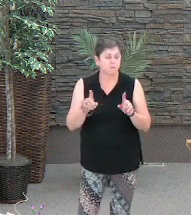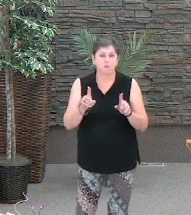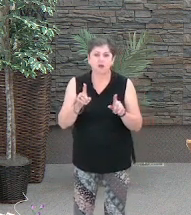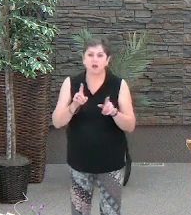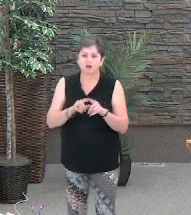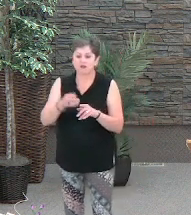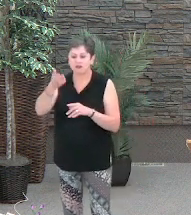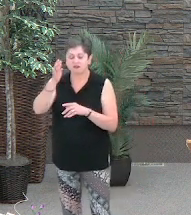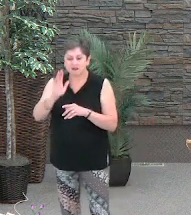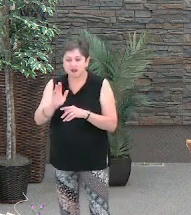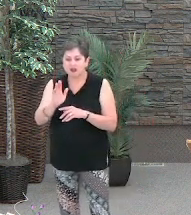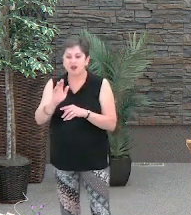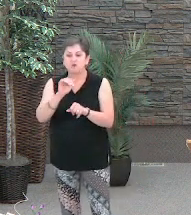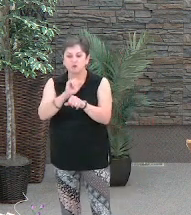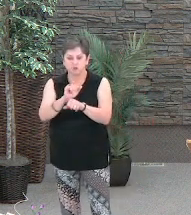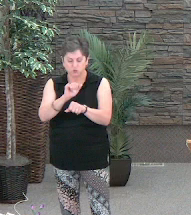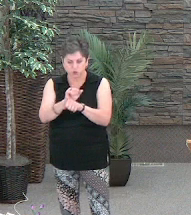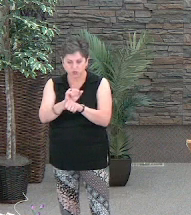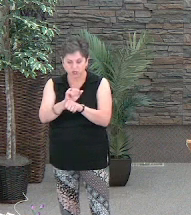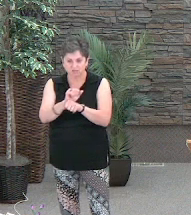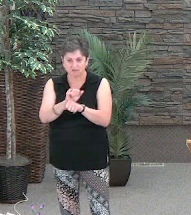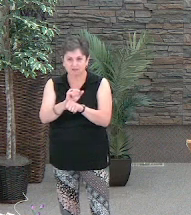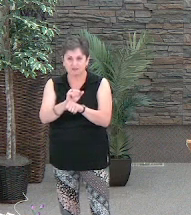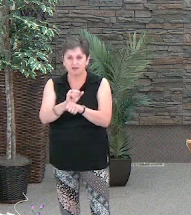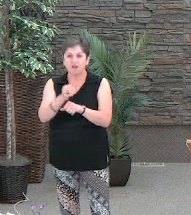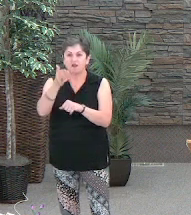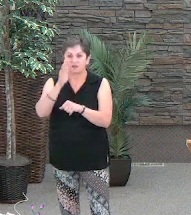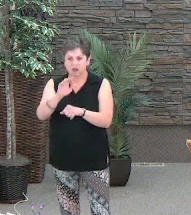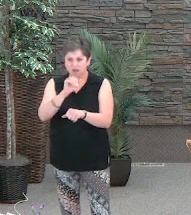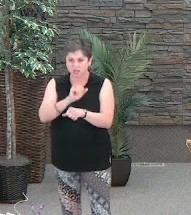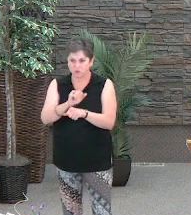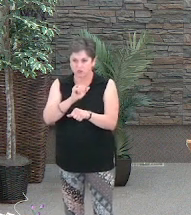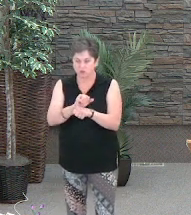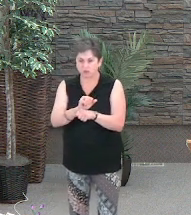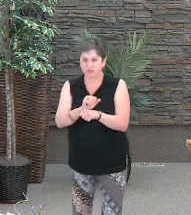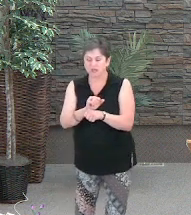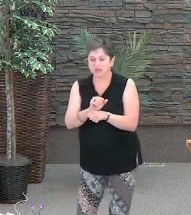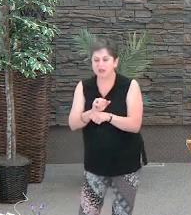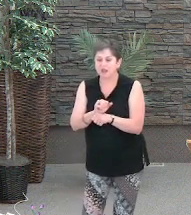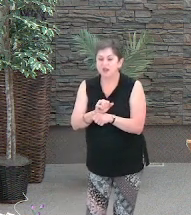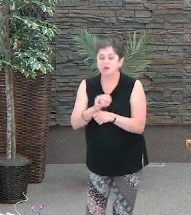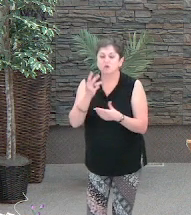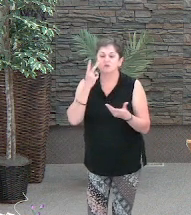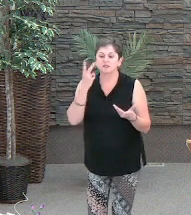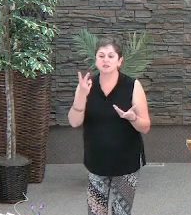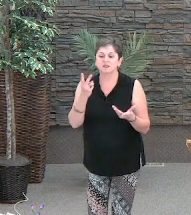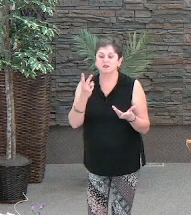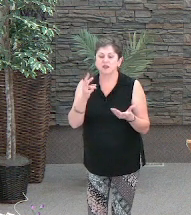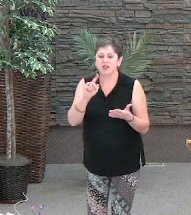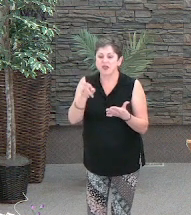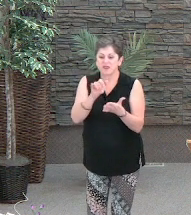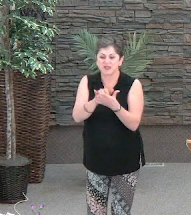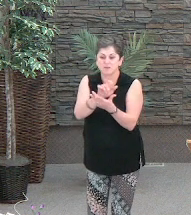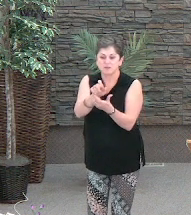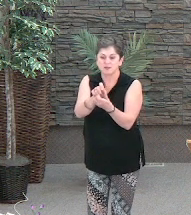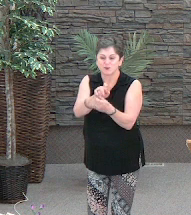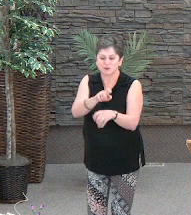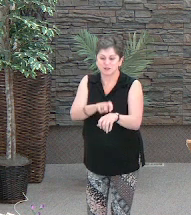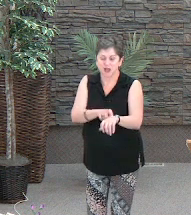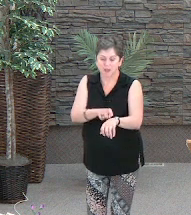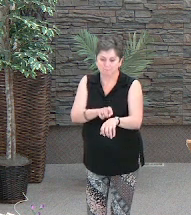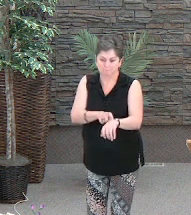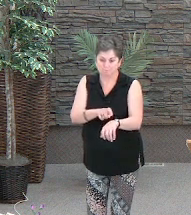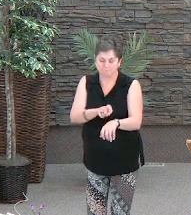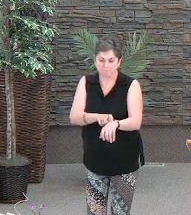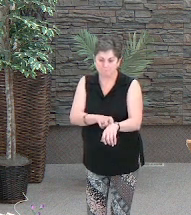But God was at work. God was at work. You see, at just this particular moment in